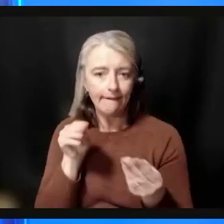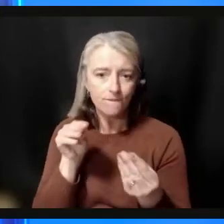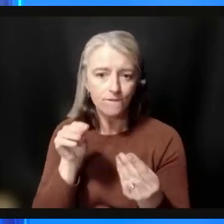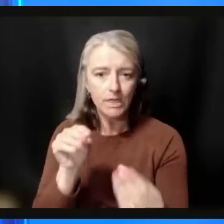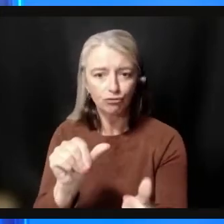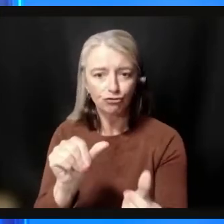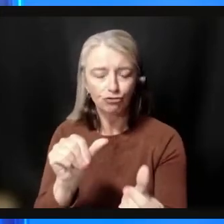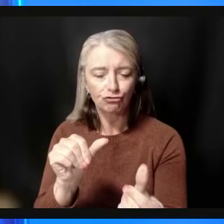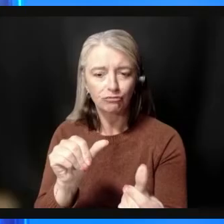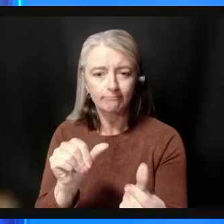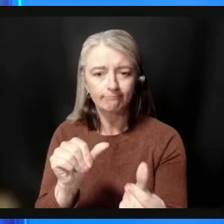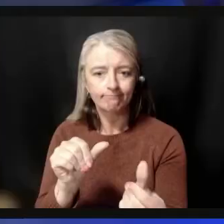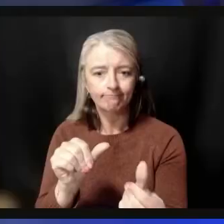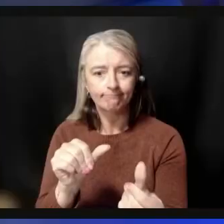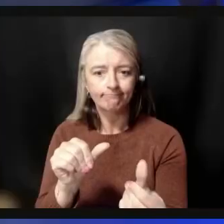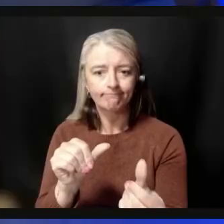equitable.